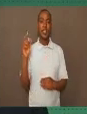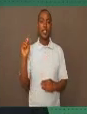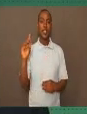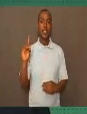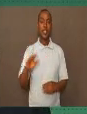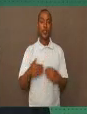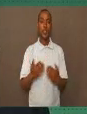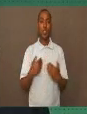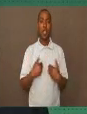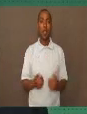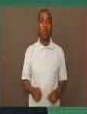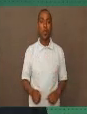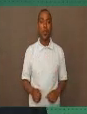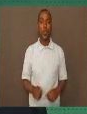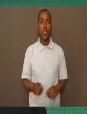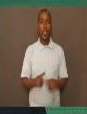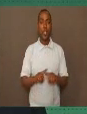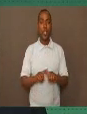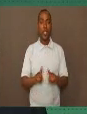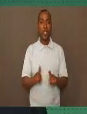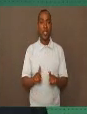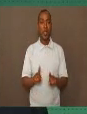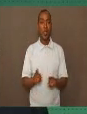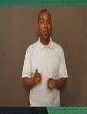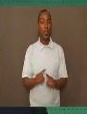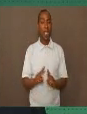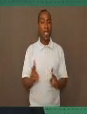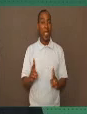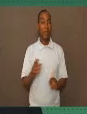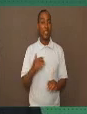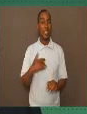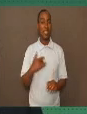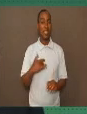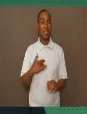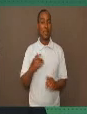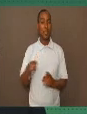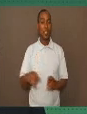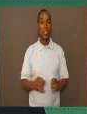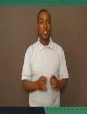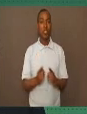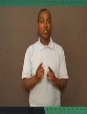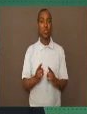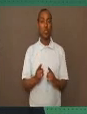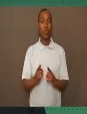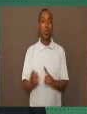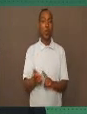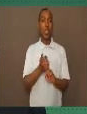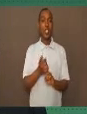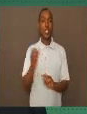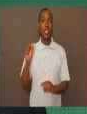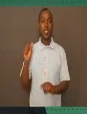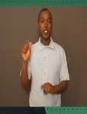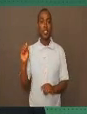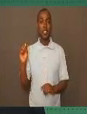STDs, but the most sensible way to handle STDs